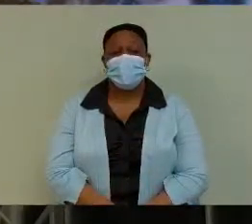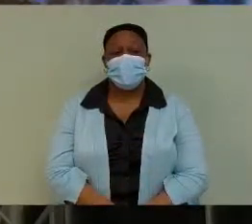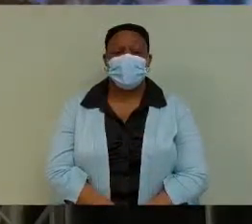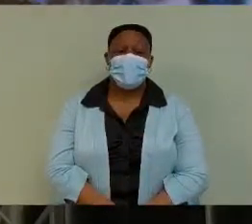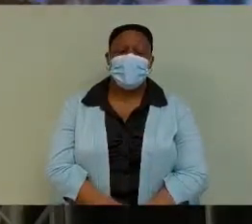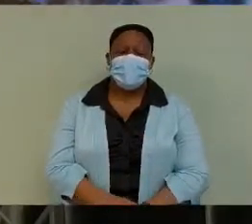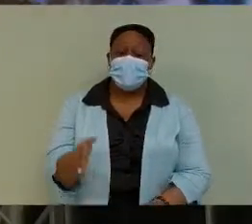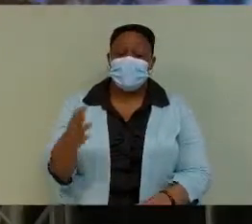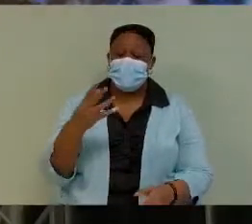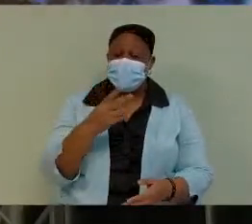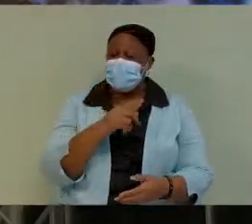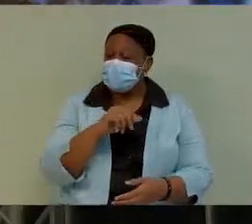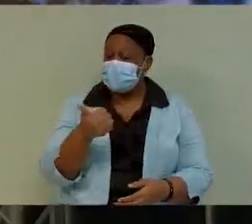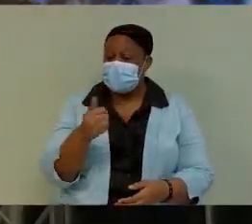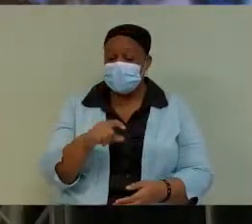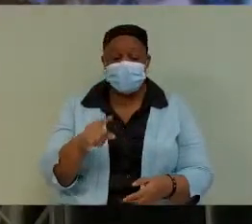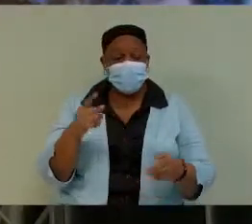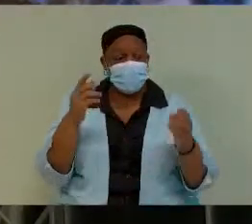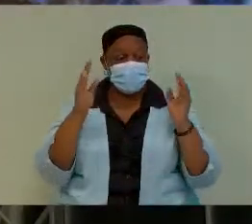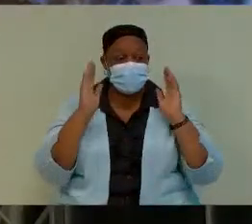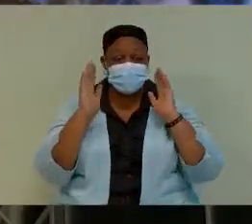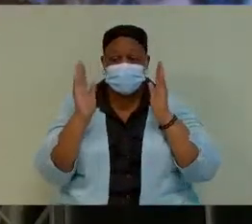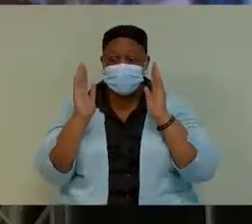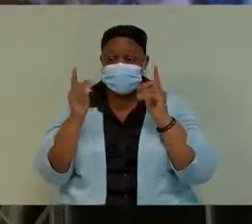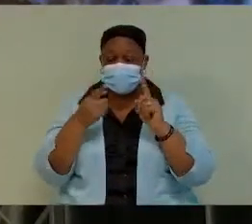with respect to the opening of churches,